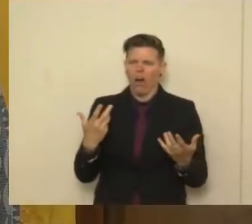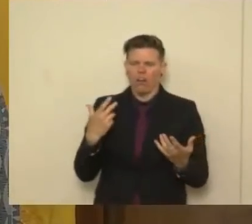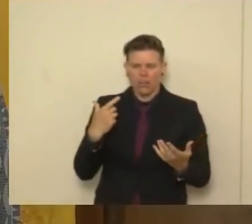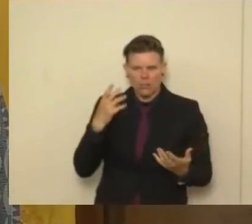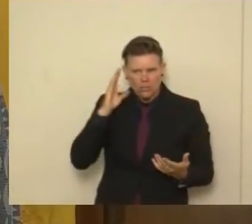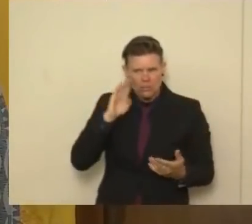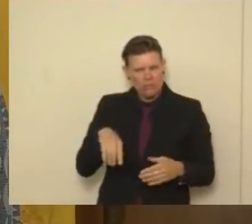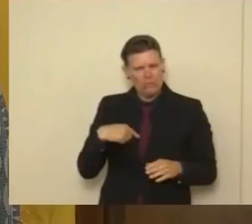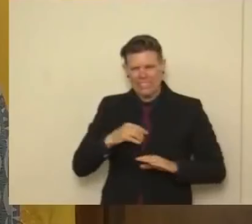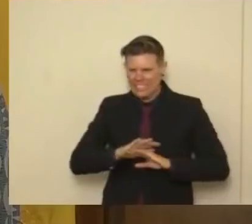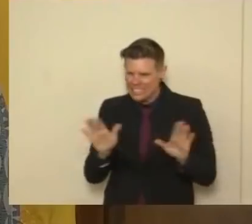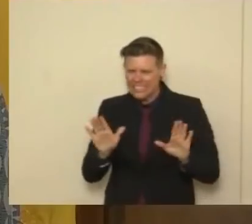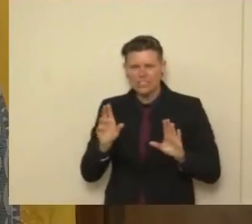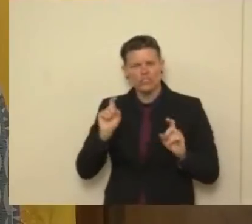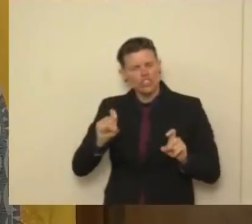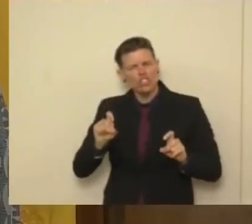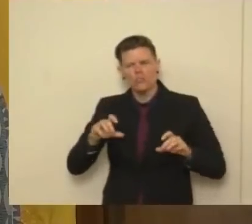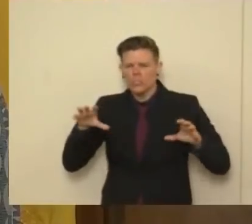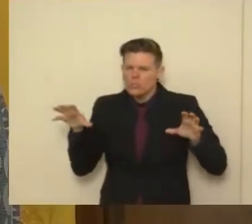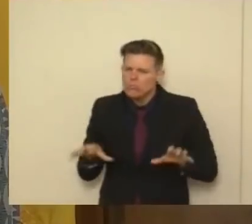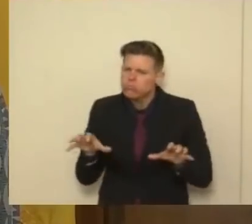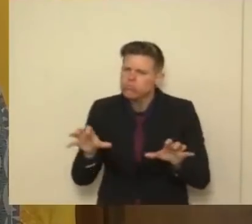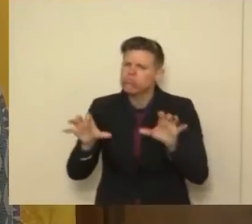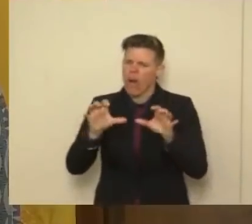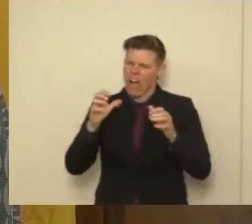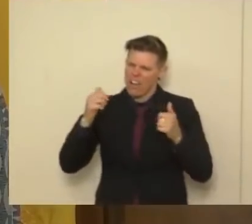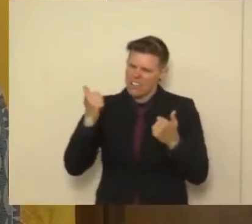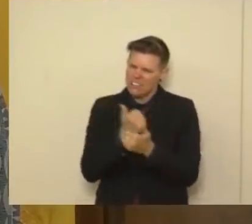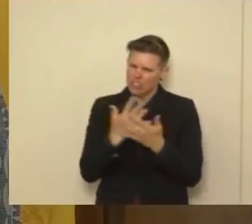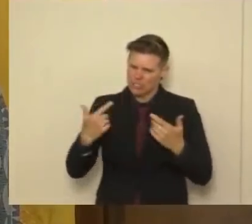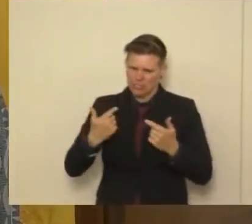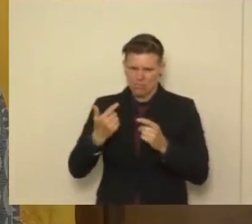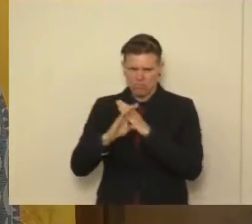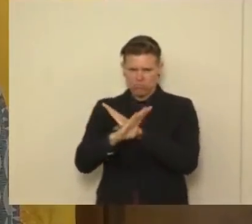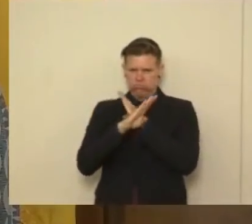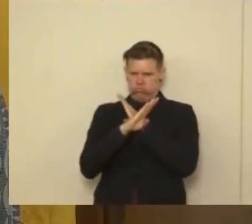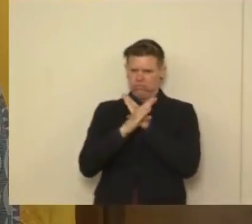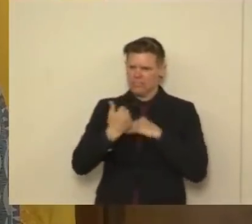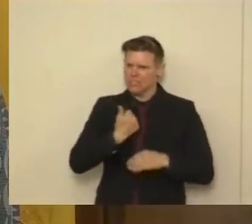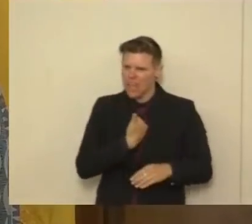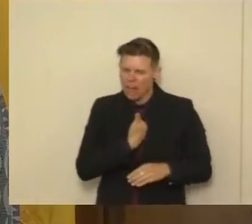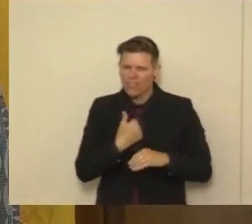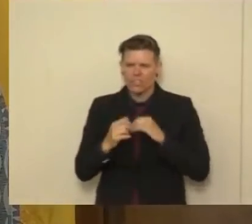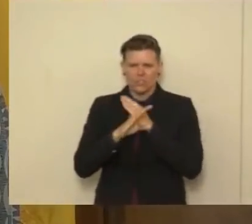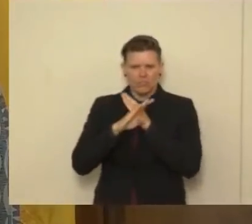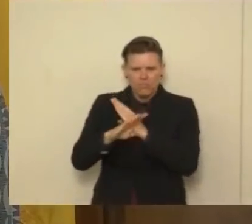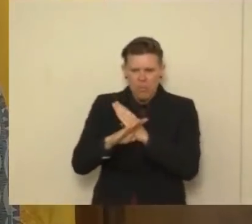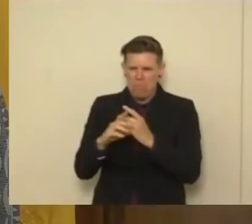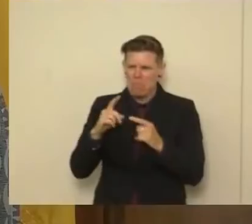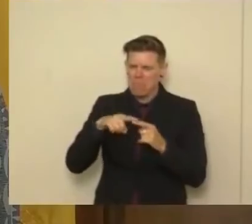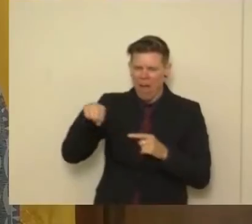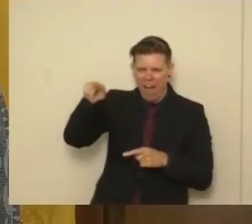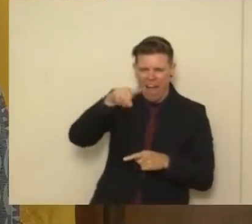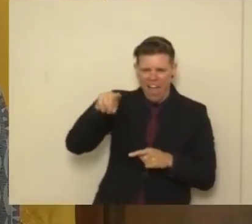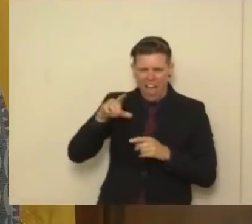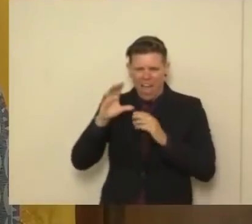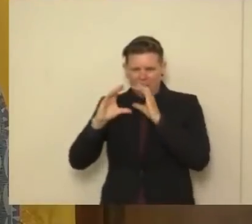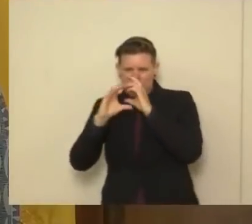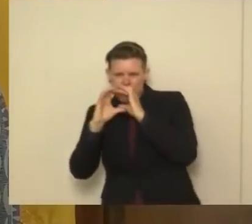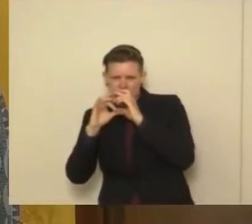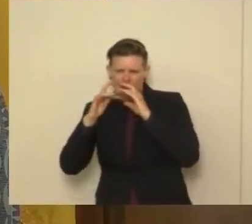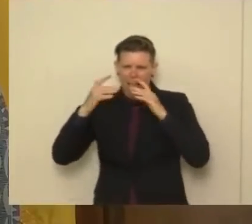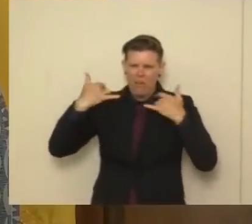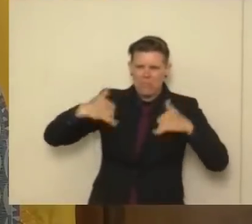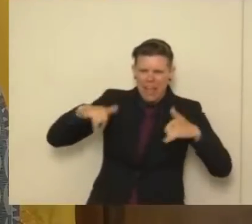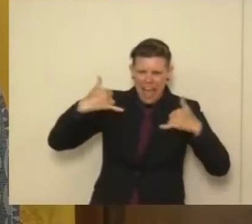be doing all of this via the internet. And singing and blowing into a musical instrument is the